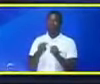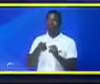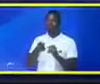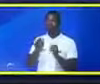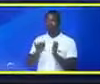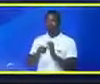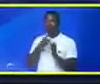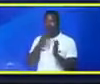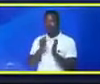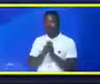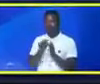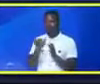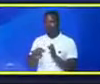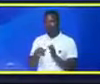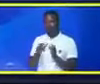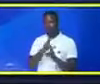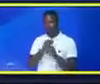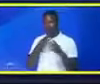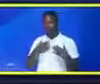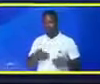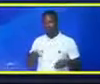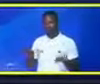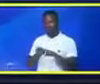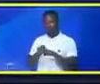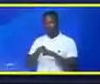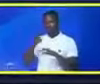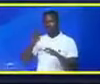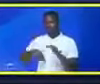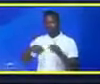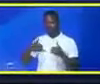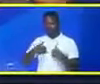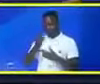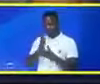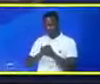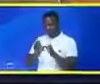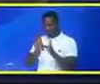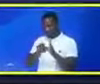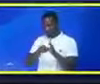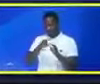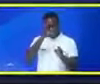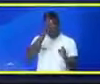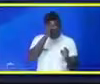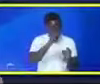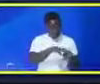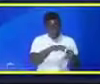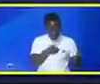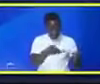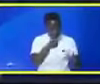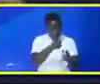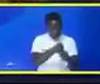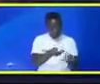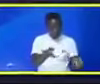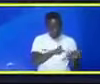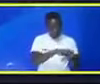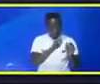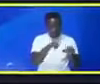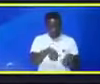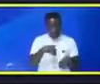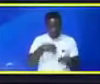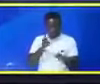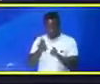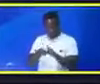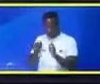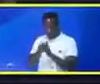opens, no man can shut. There are doors that when men open, men can shut. There are doors that when